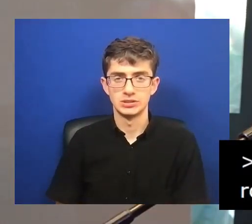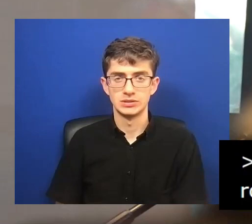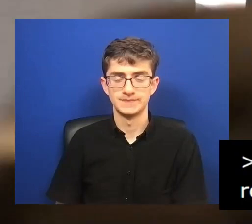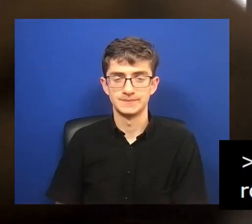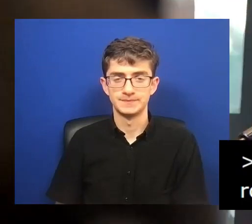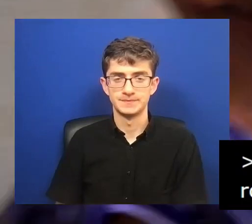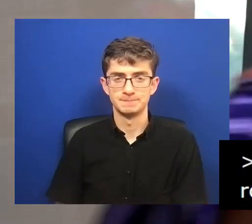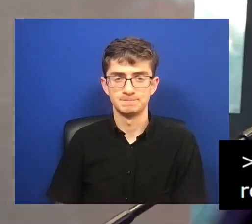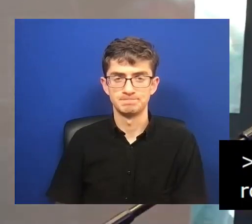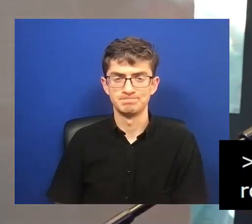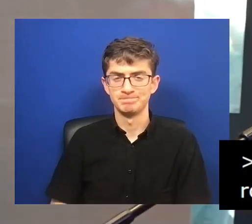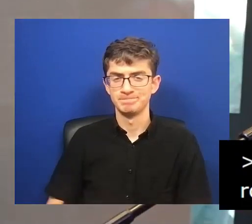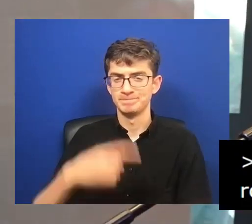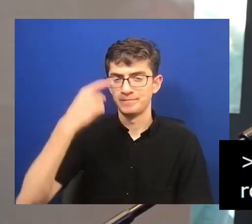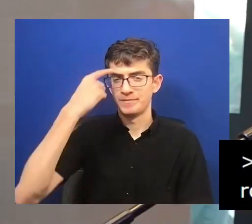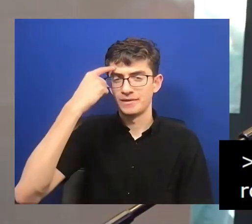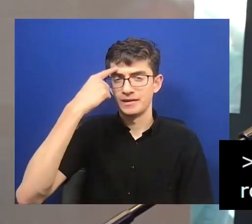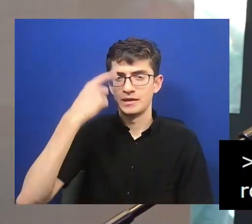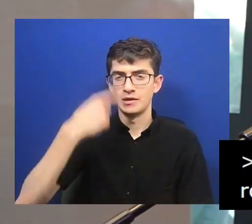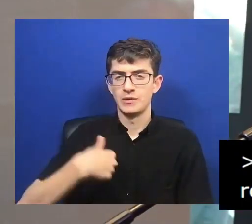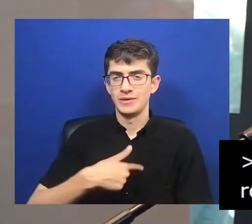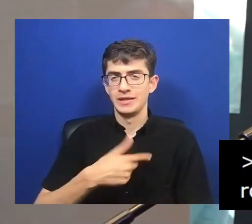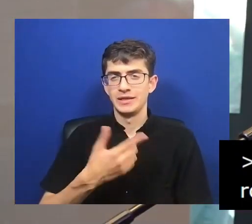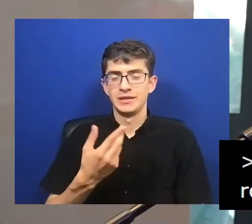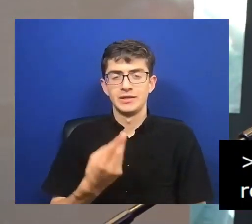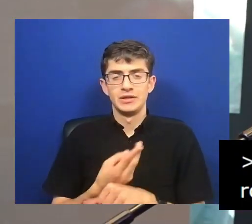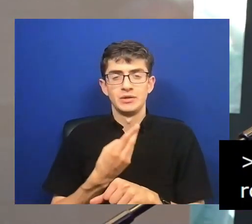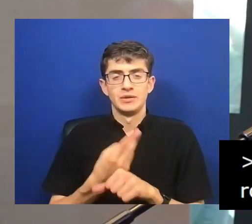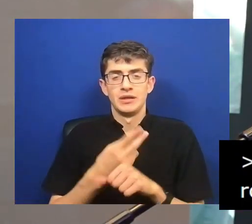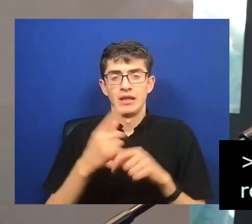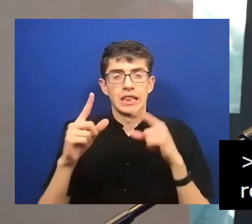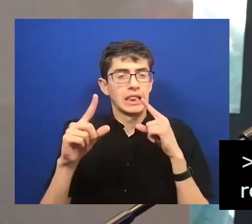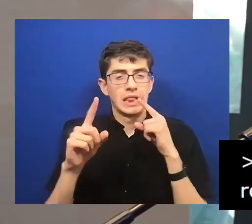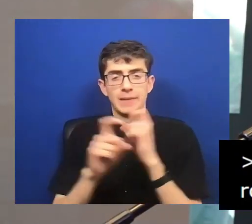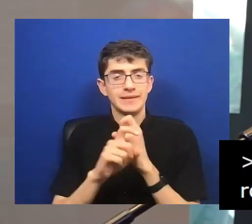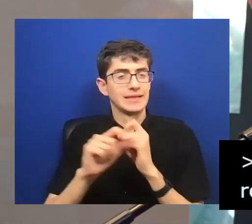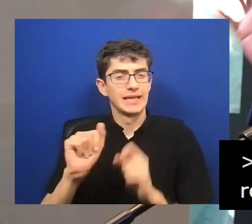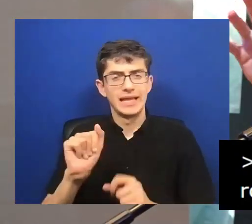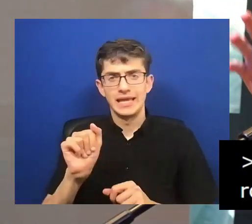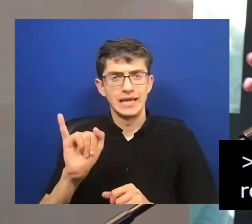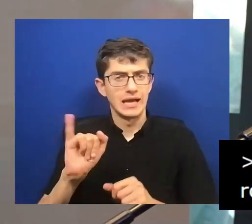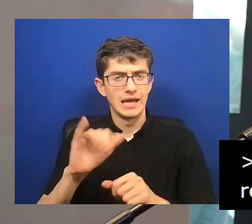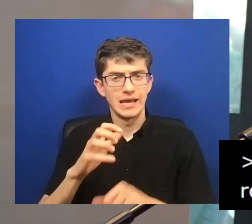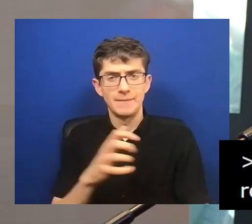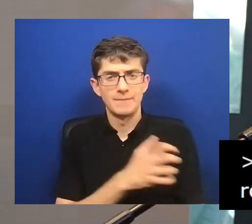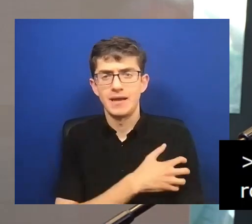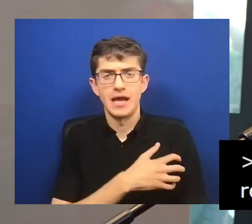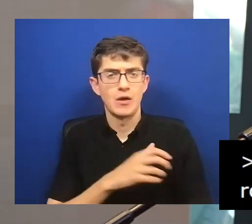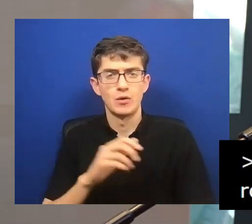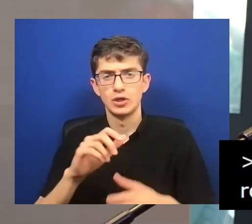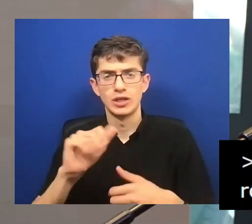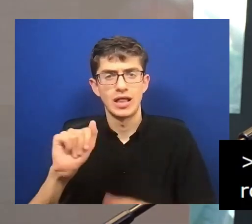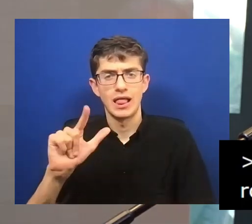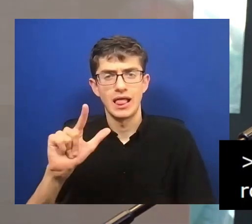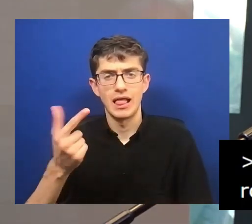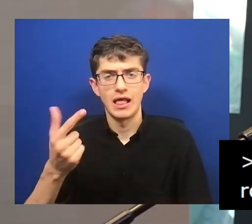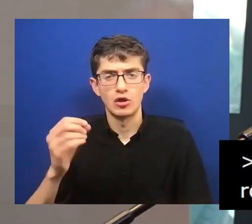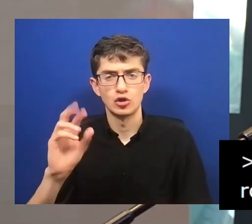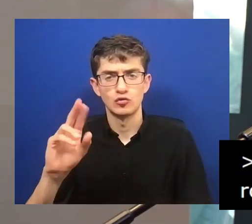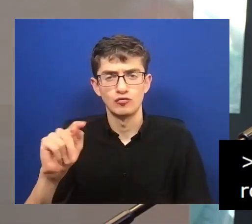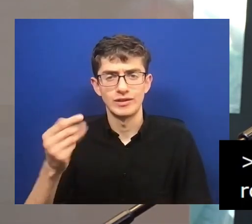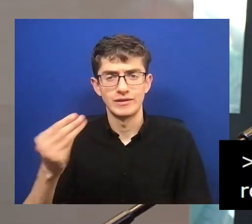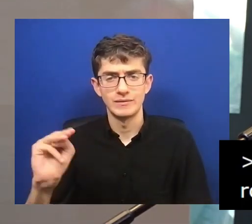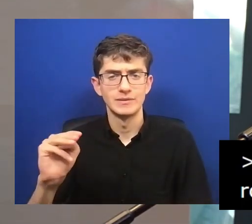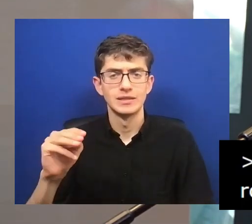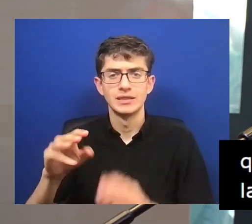I think we used a very complicated AI-powered algorithm to select the order. Tanaya, we pulled from a